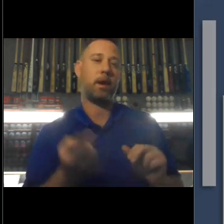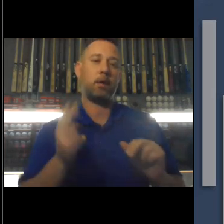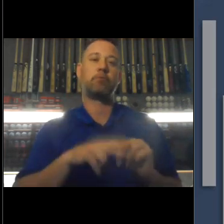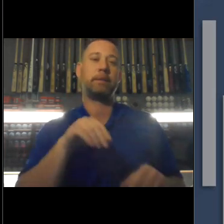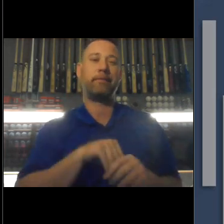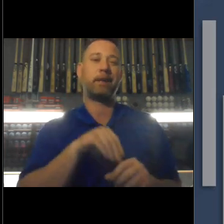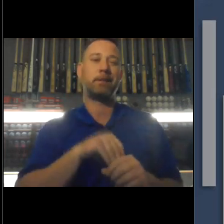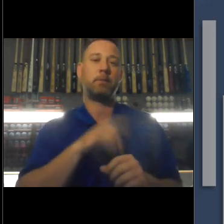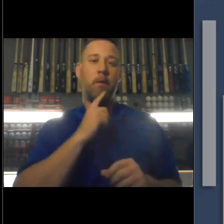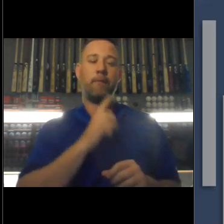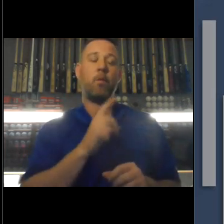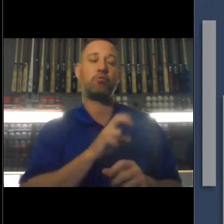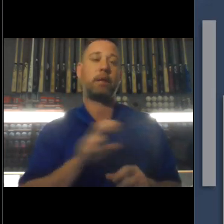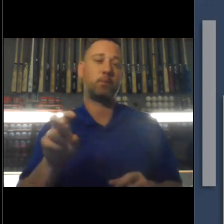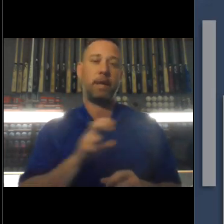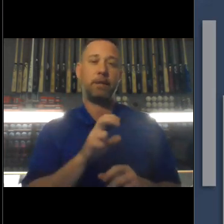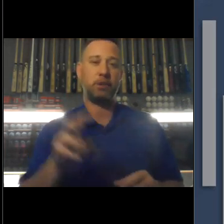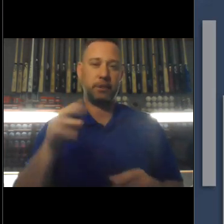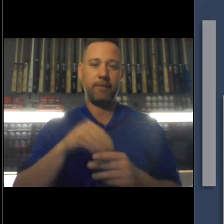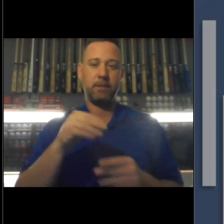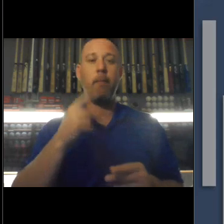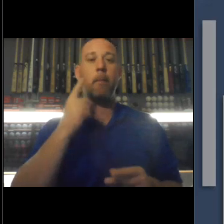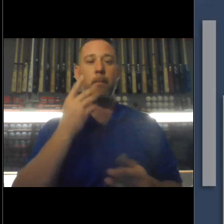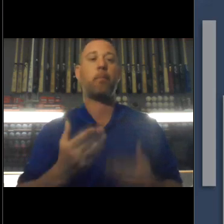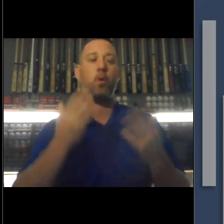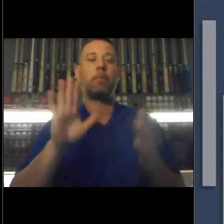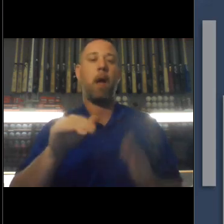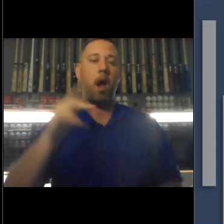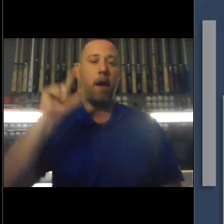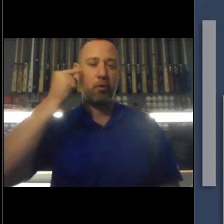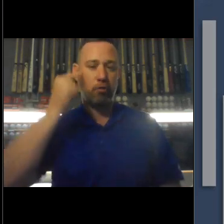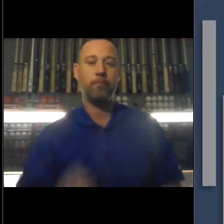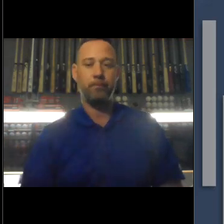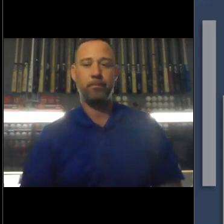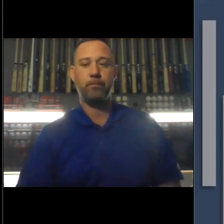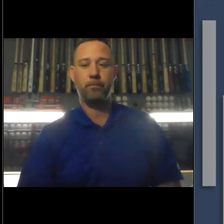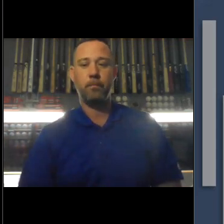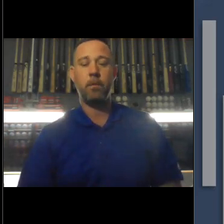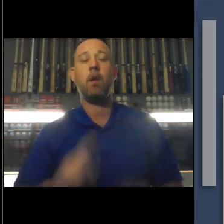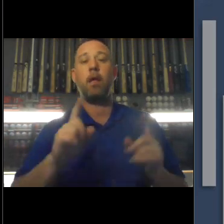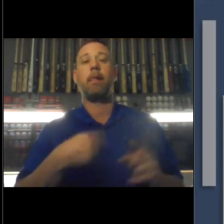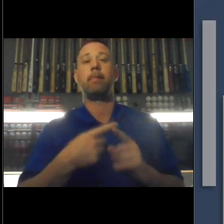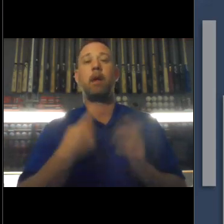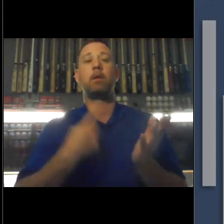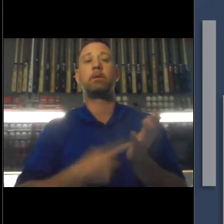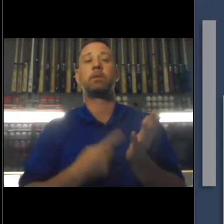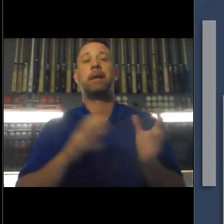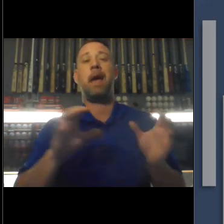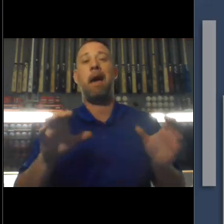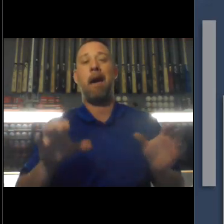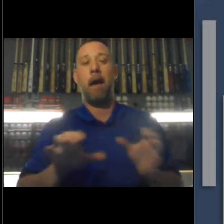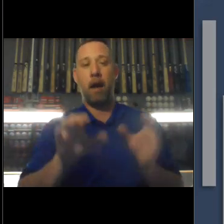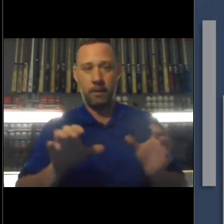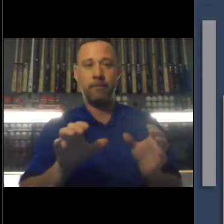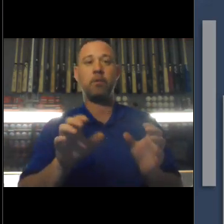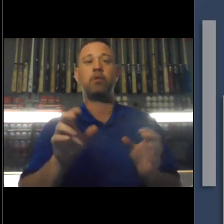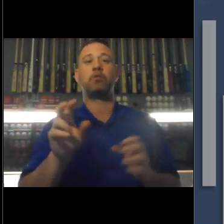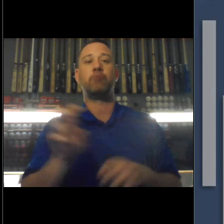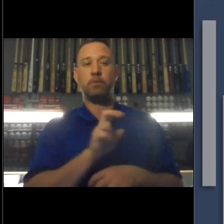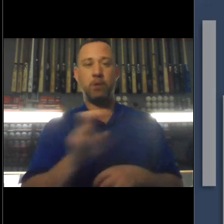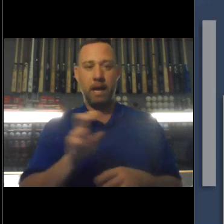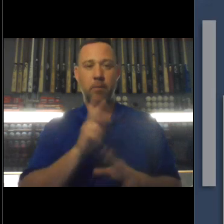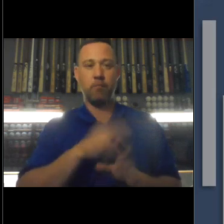for transportation infrastructure proposed by the governor. It then discusses the active transportation program